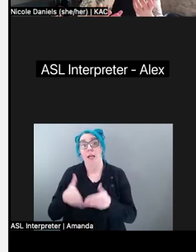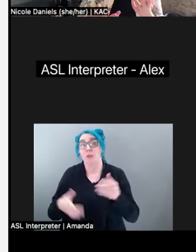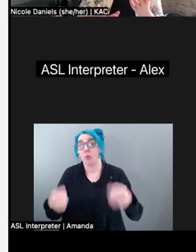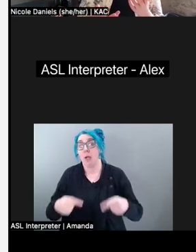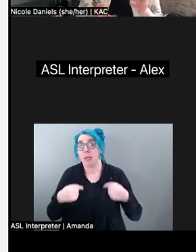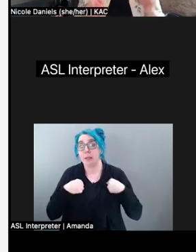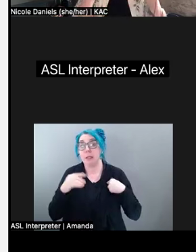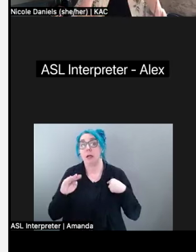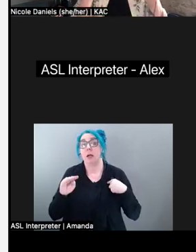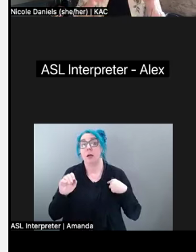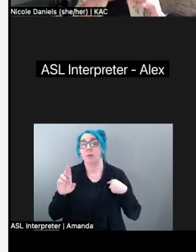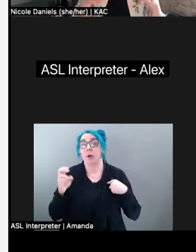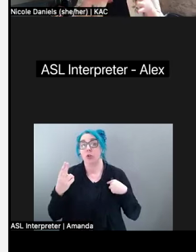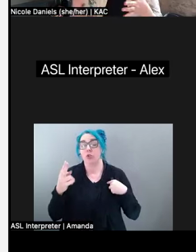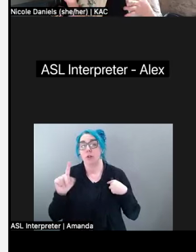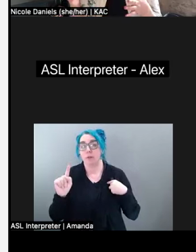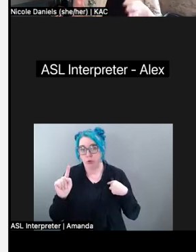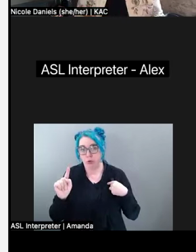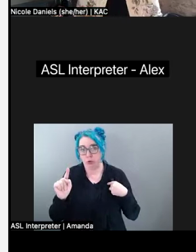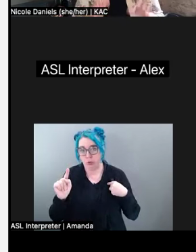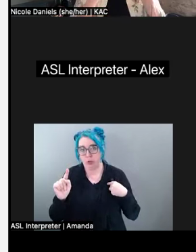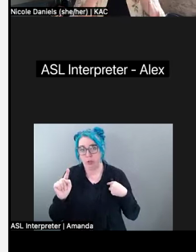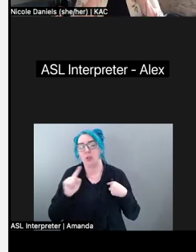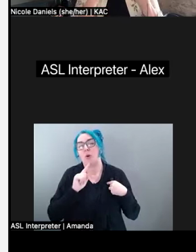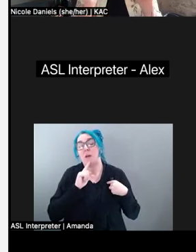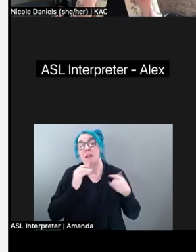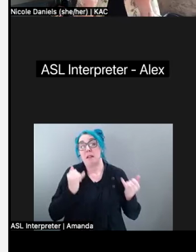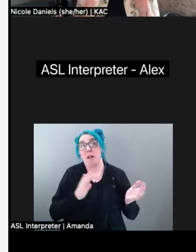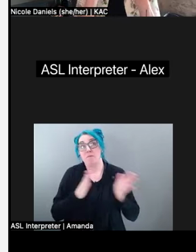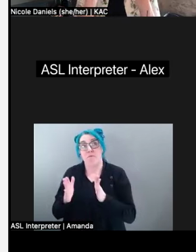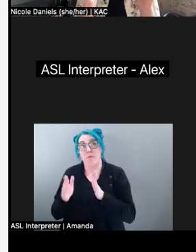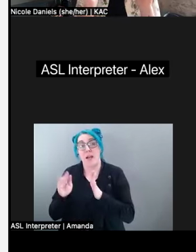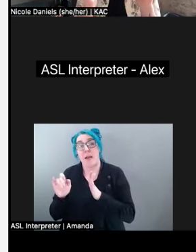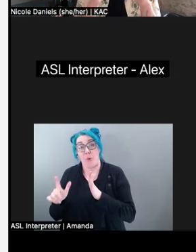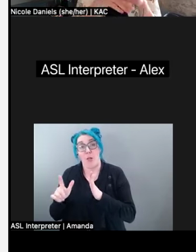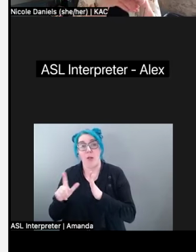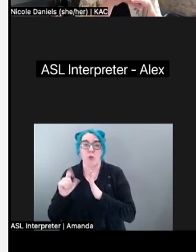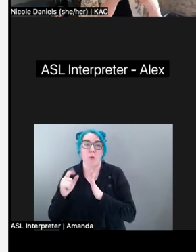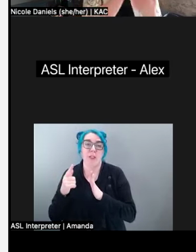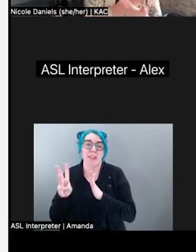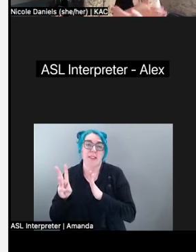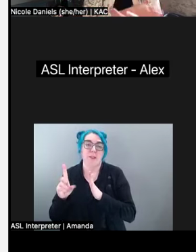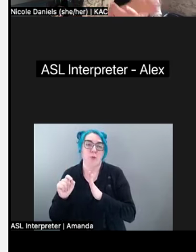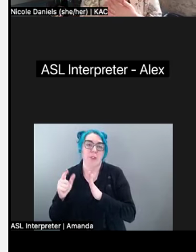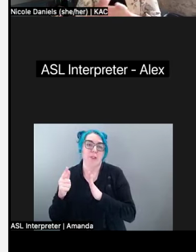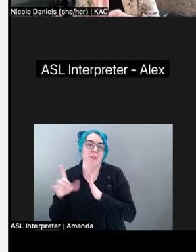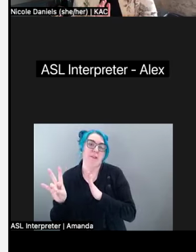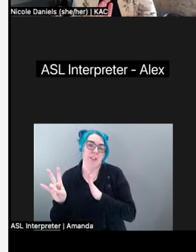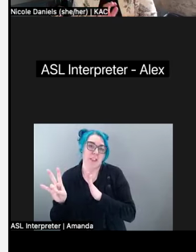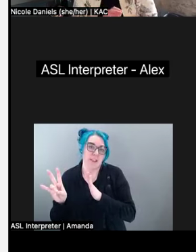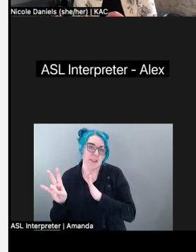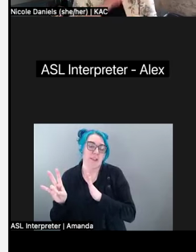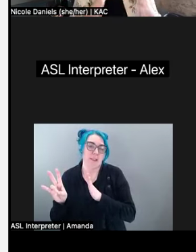technically, the current year that we're in is 26-27, but just go by the dates. So you're going by 2025